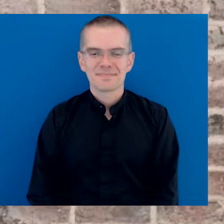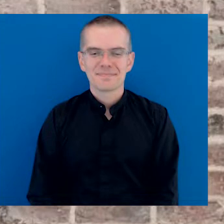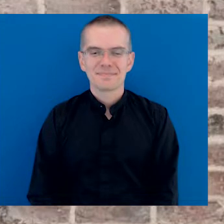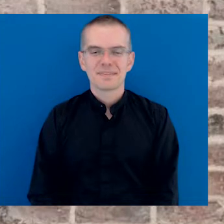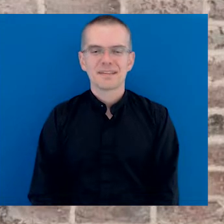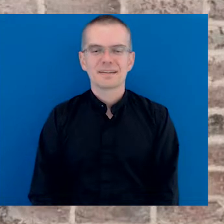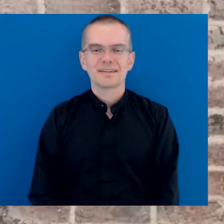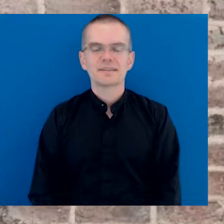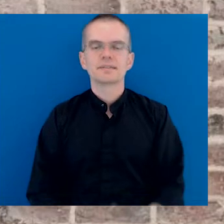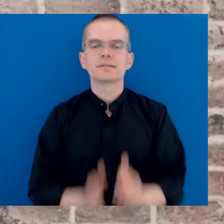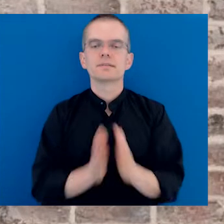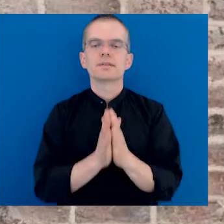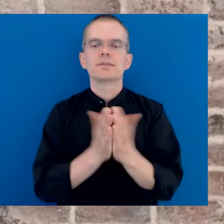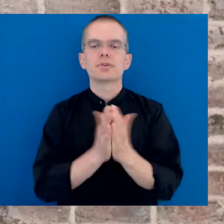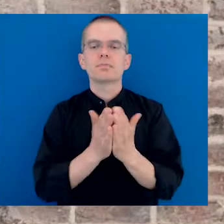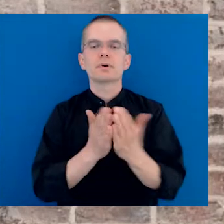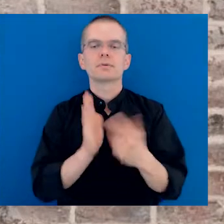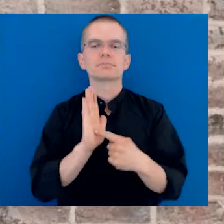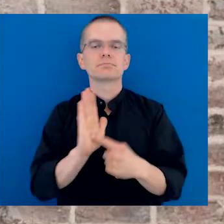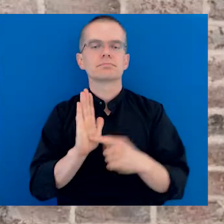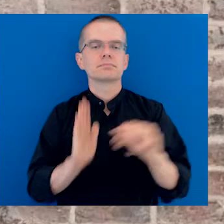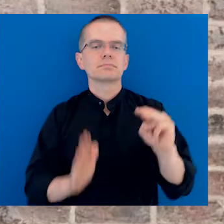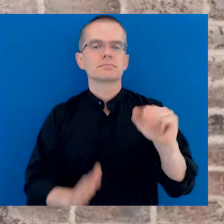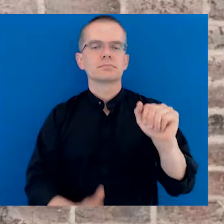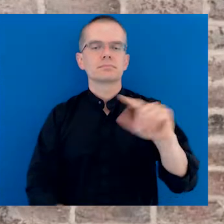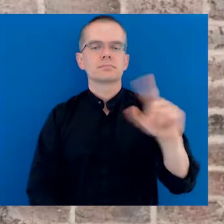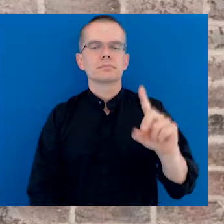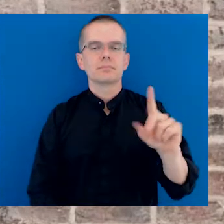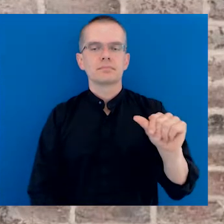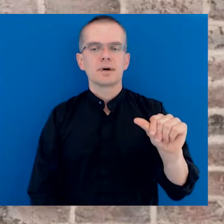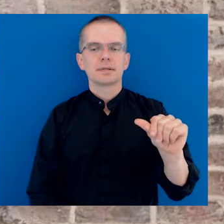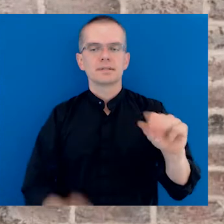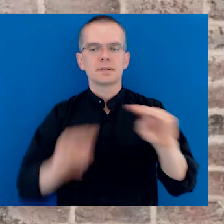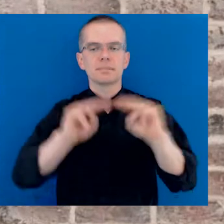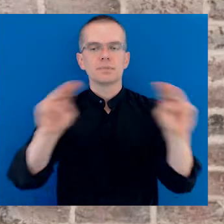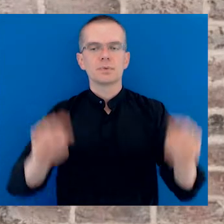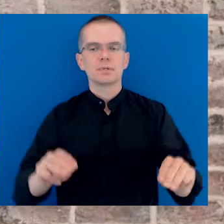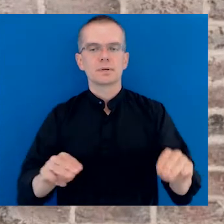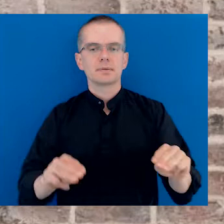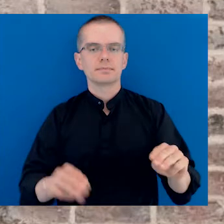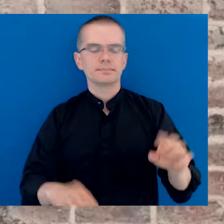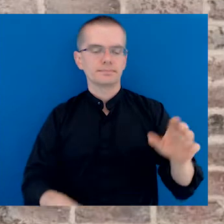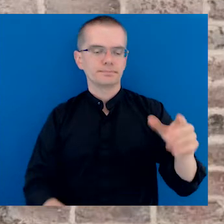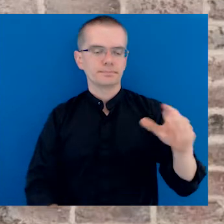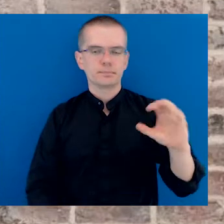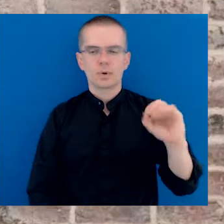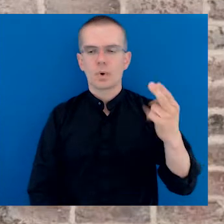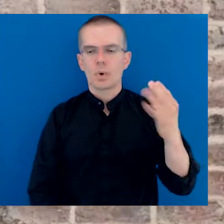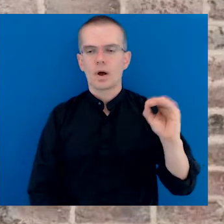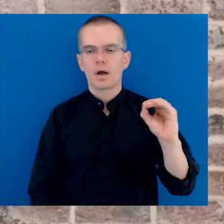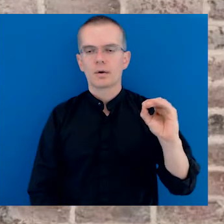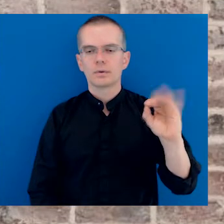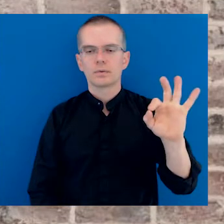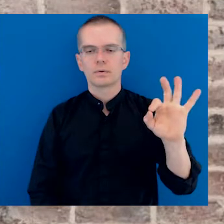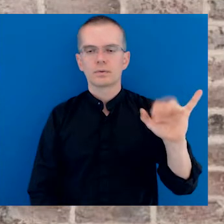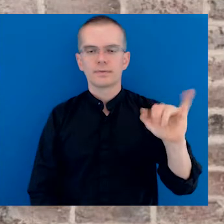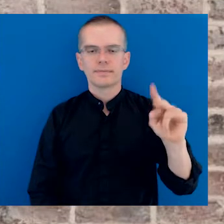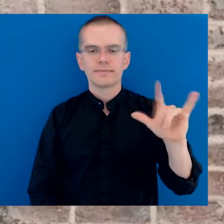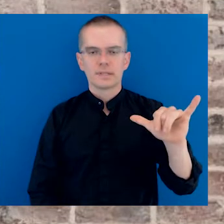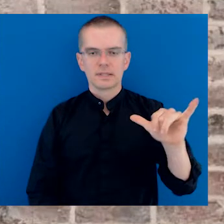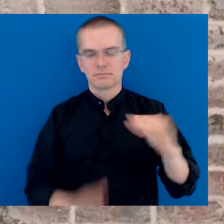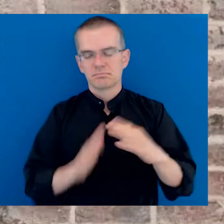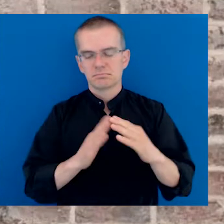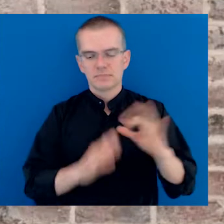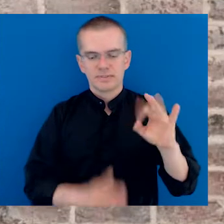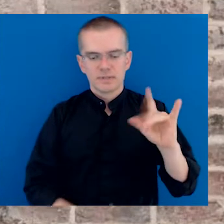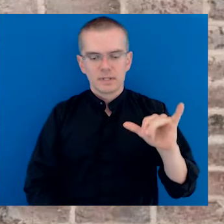When I presented the book at the Mazda Museum in Findlay, Ohio,